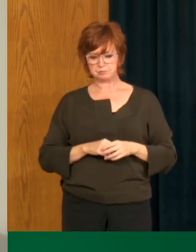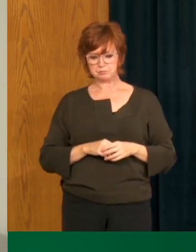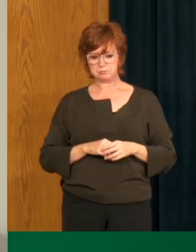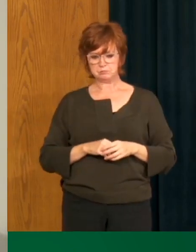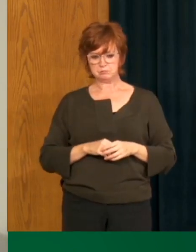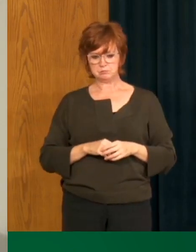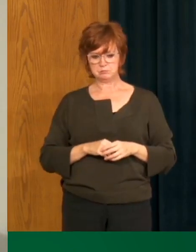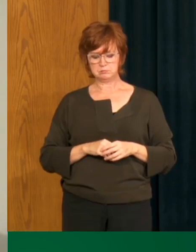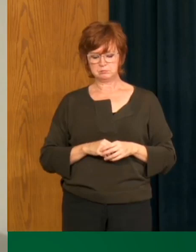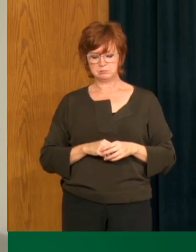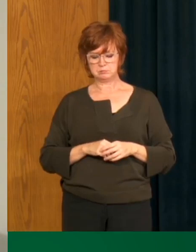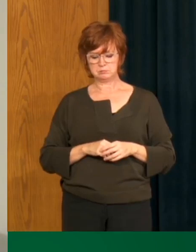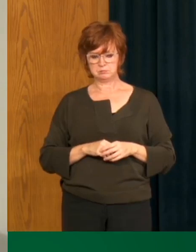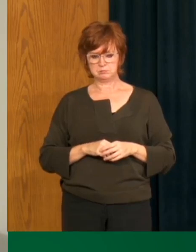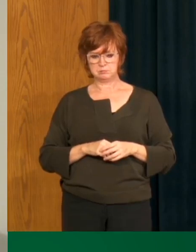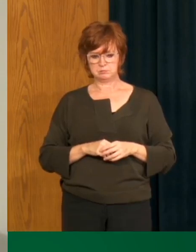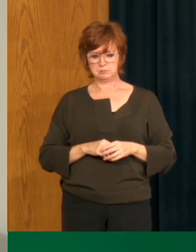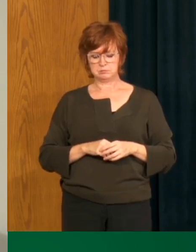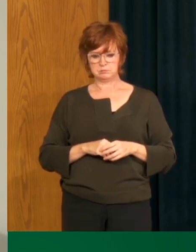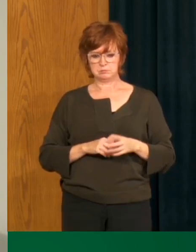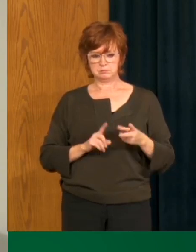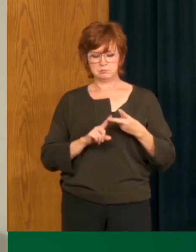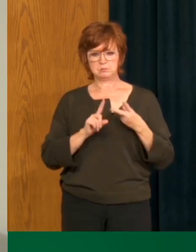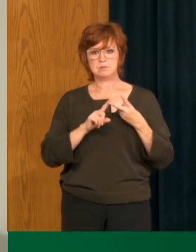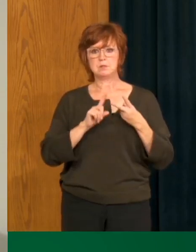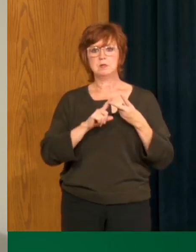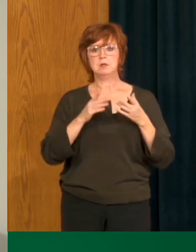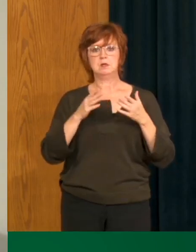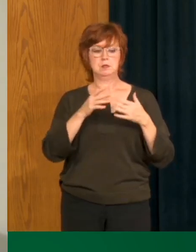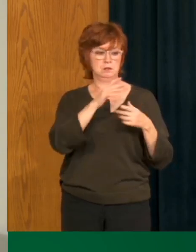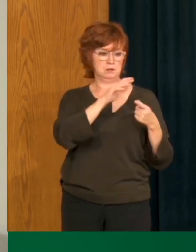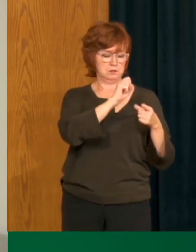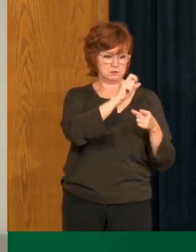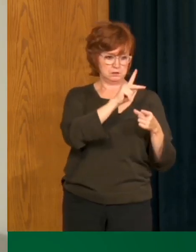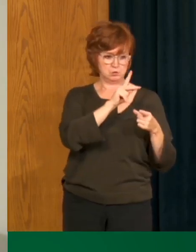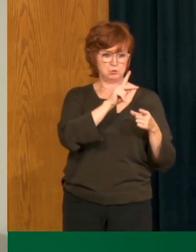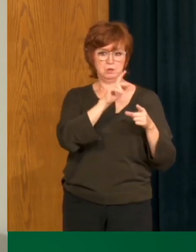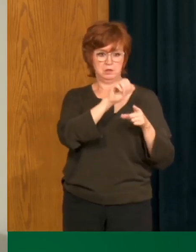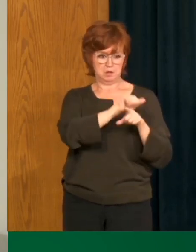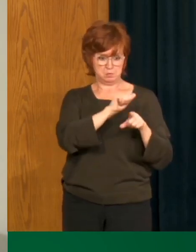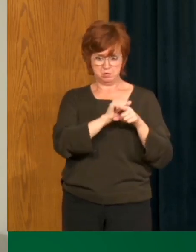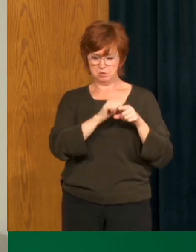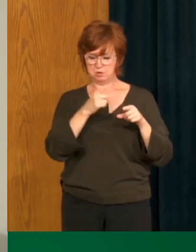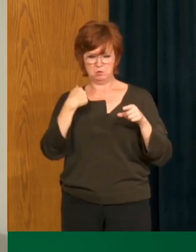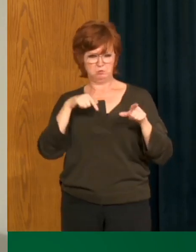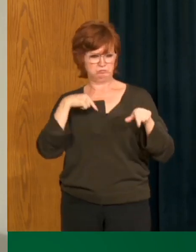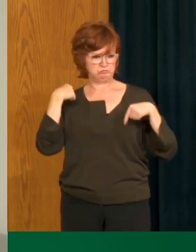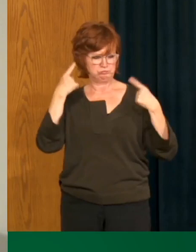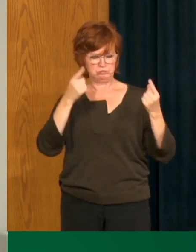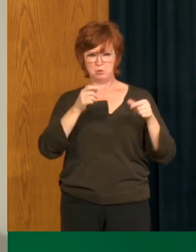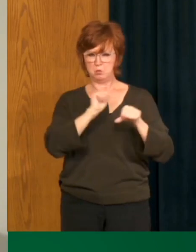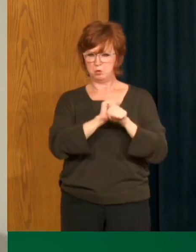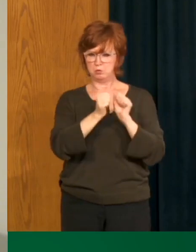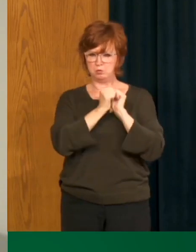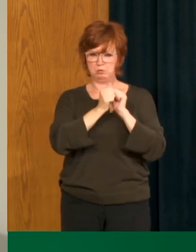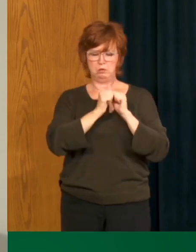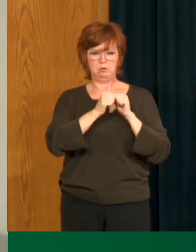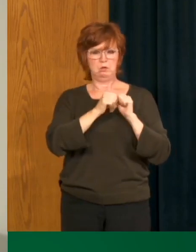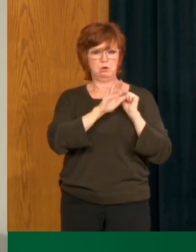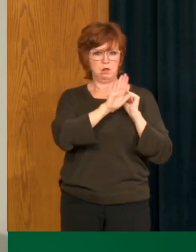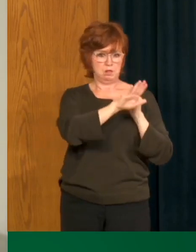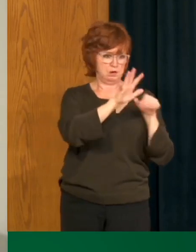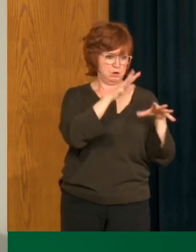relationships across the border between Saskatchewan and Alberta. So local public health, medical health officers have been working closely across the border,